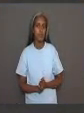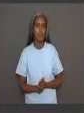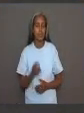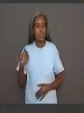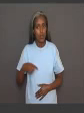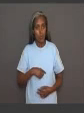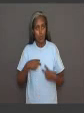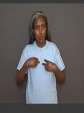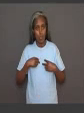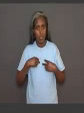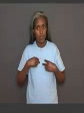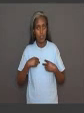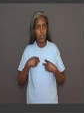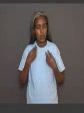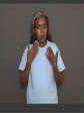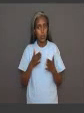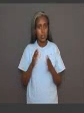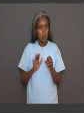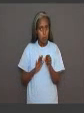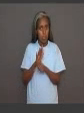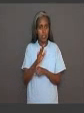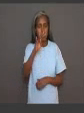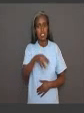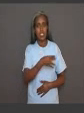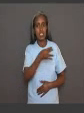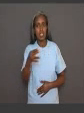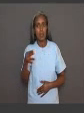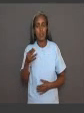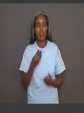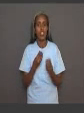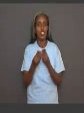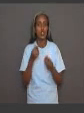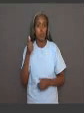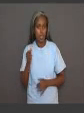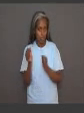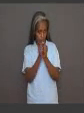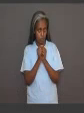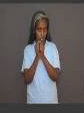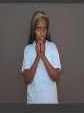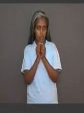We have already completed the table for shop A together.